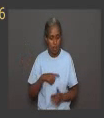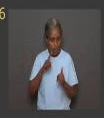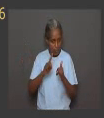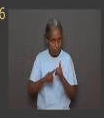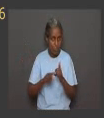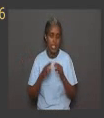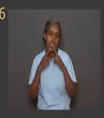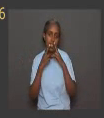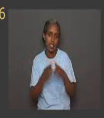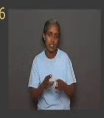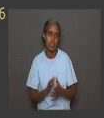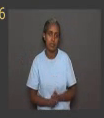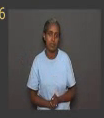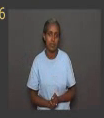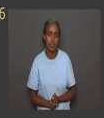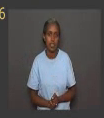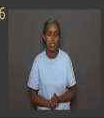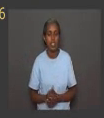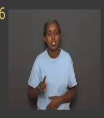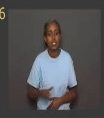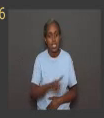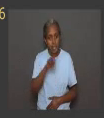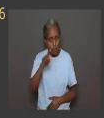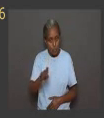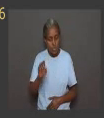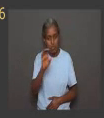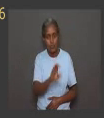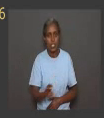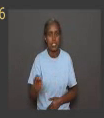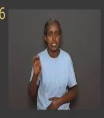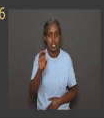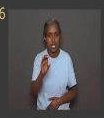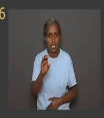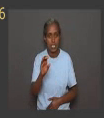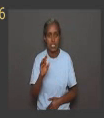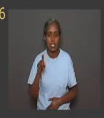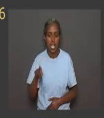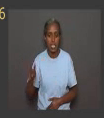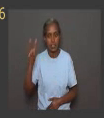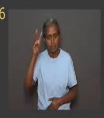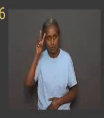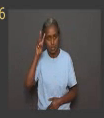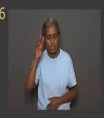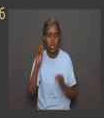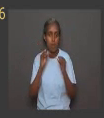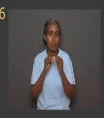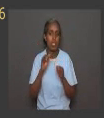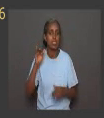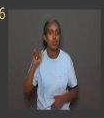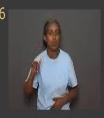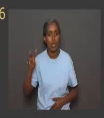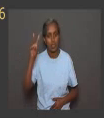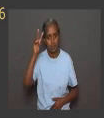Here is our final answer. The equation of the circle is x